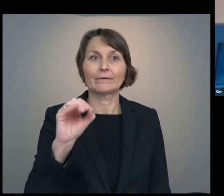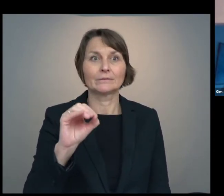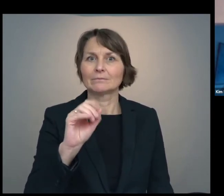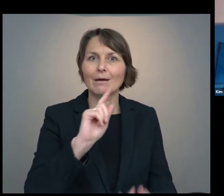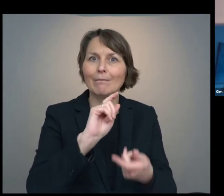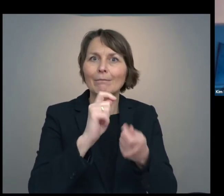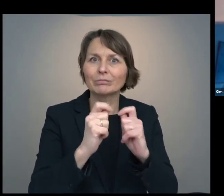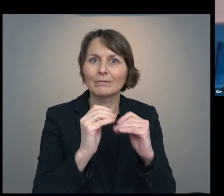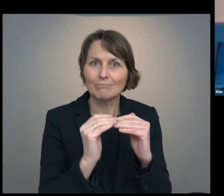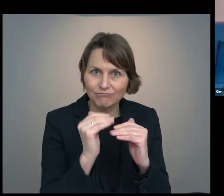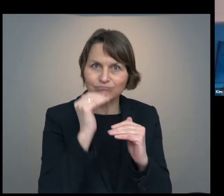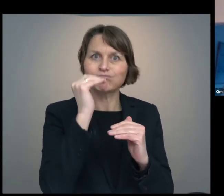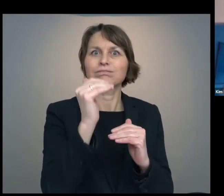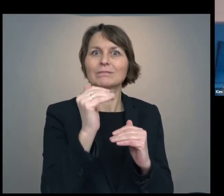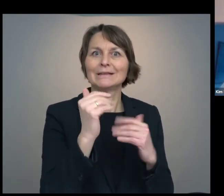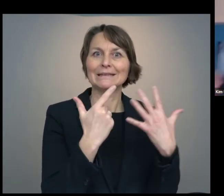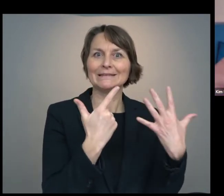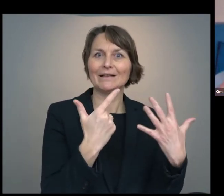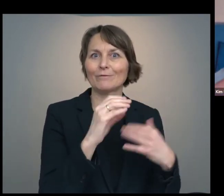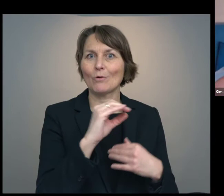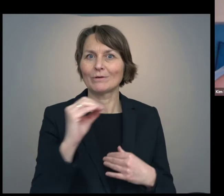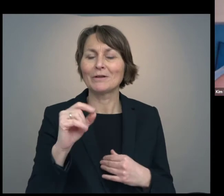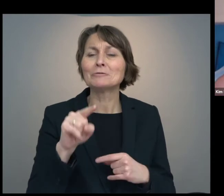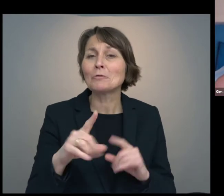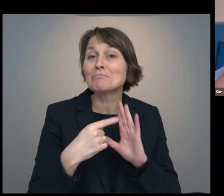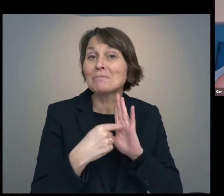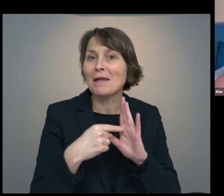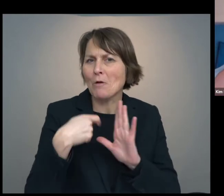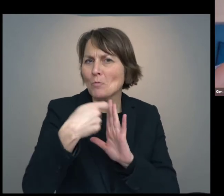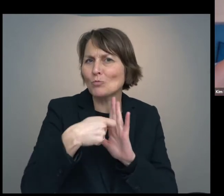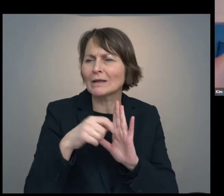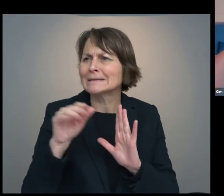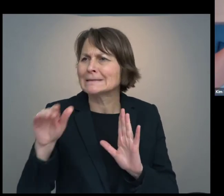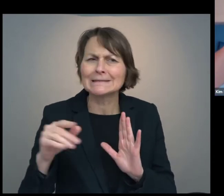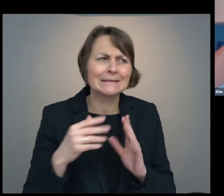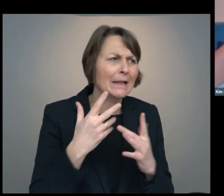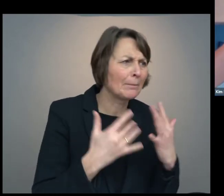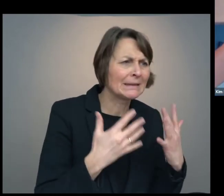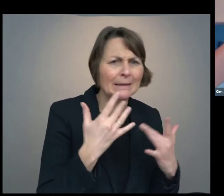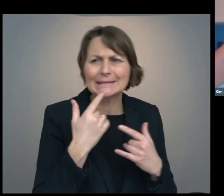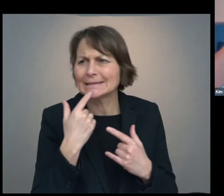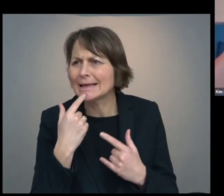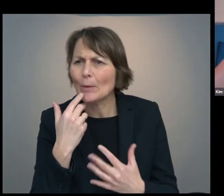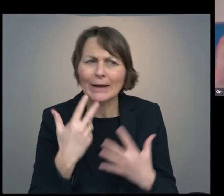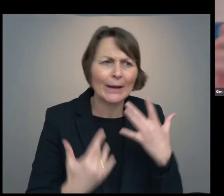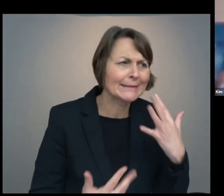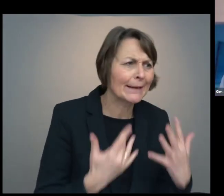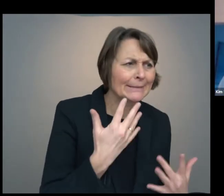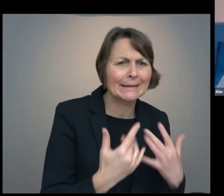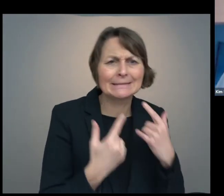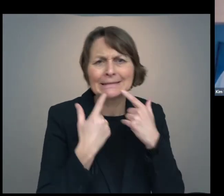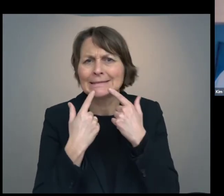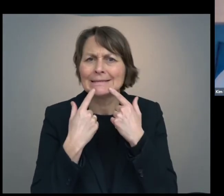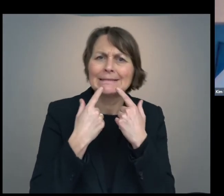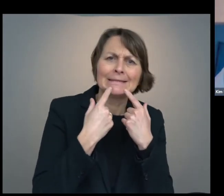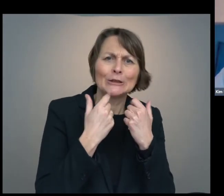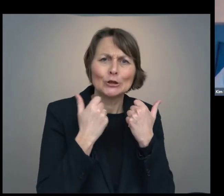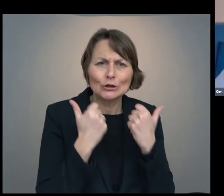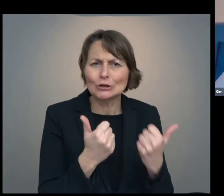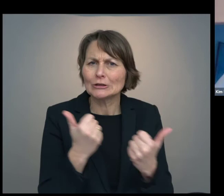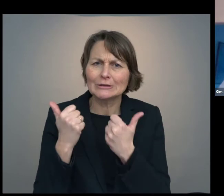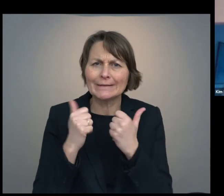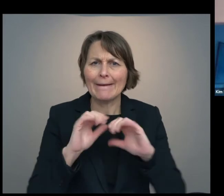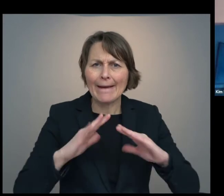to actually, like, over the fall period, like we had a project where we tried to gather numbers and figure out, like, how do we count this